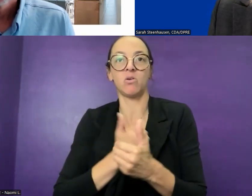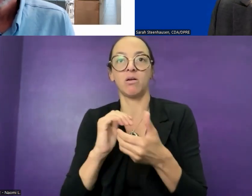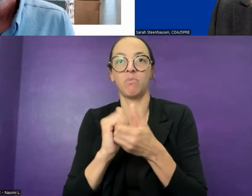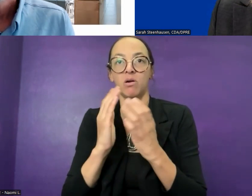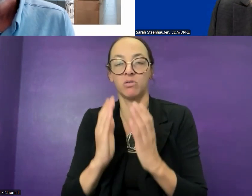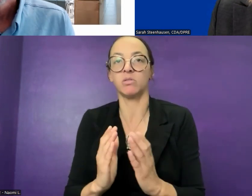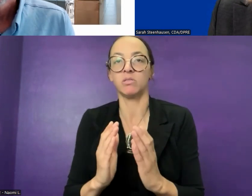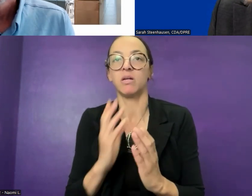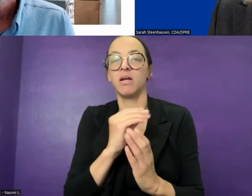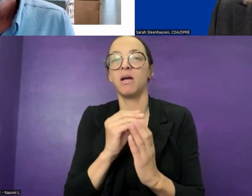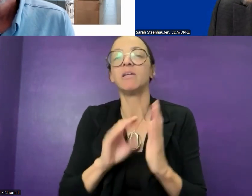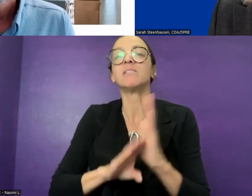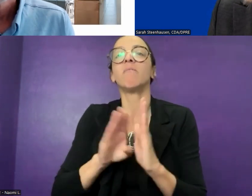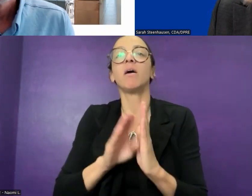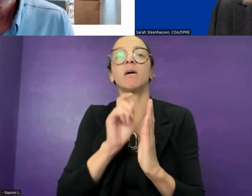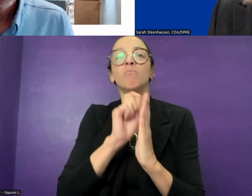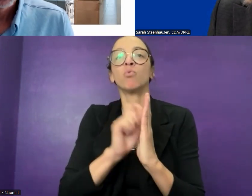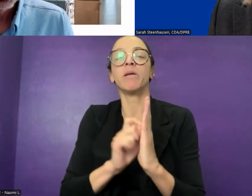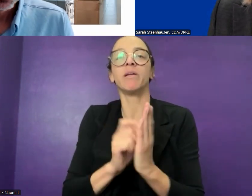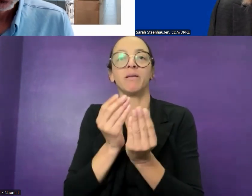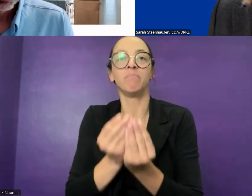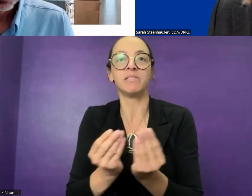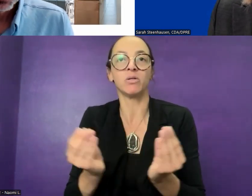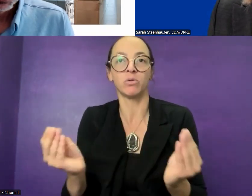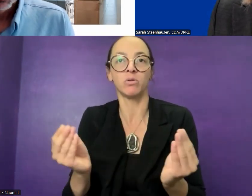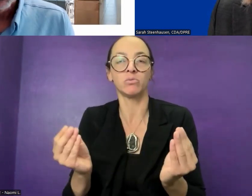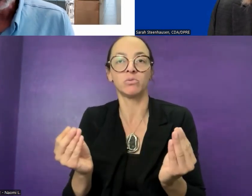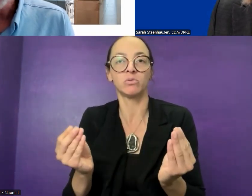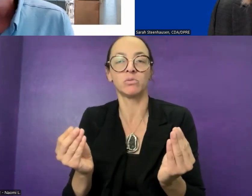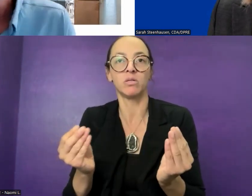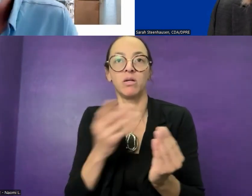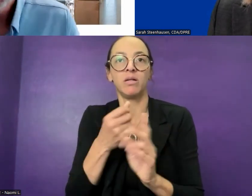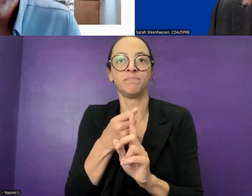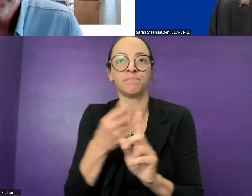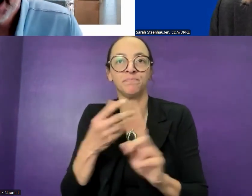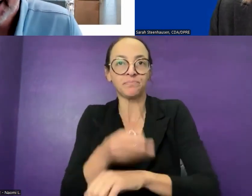review. So Mark, feel free to add on to that. No,